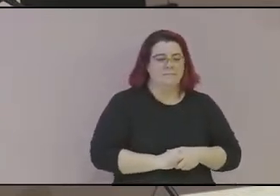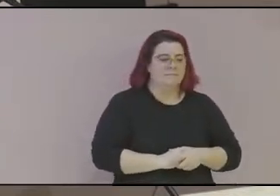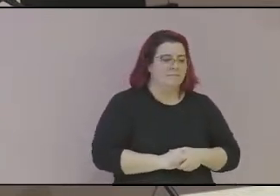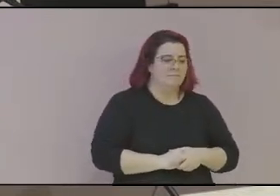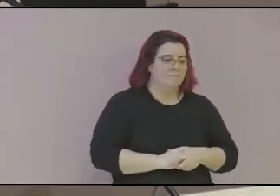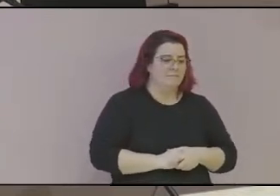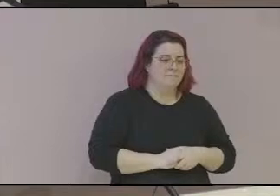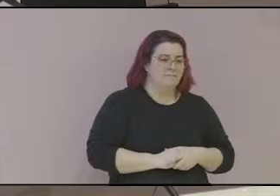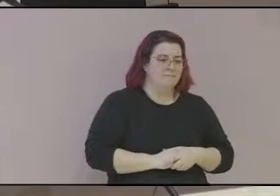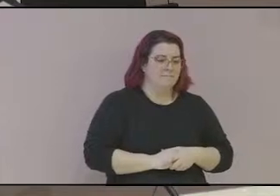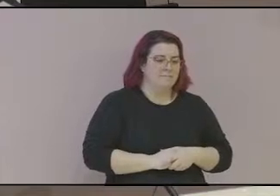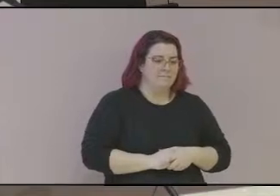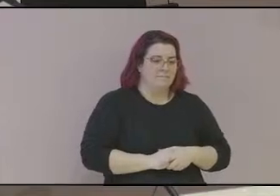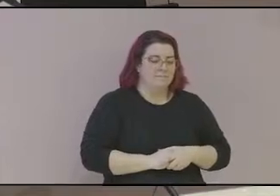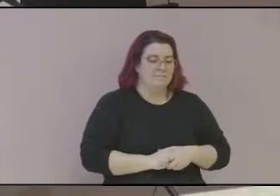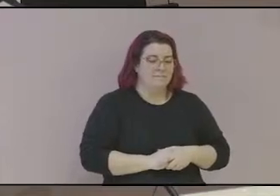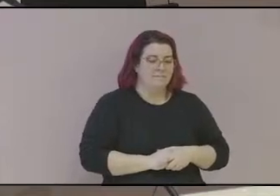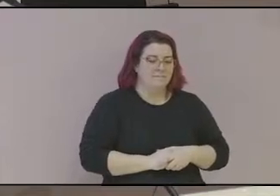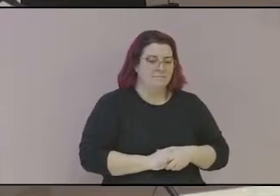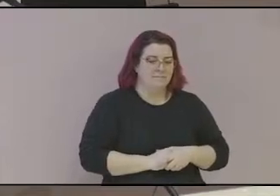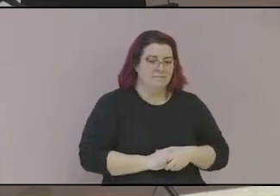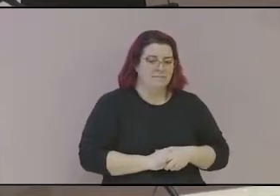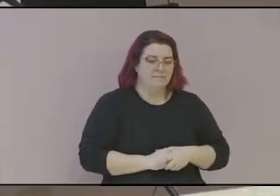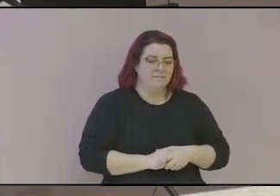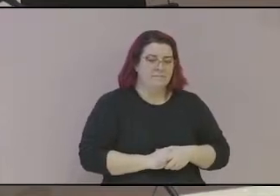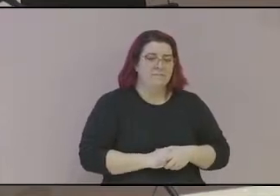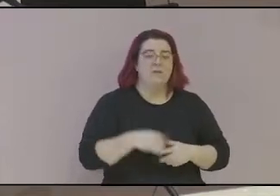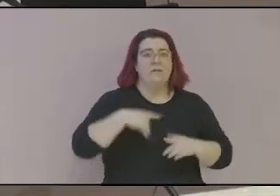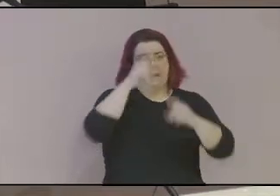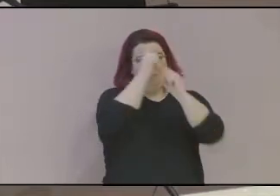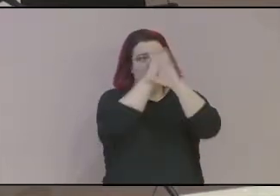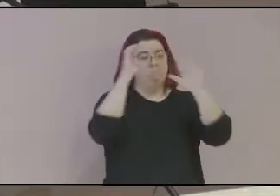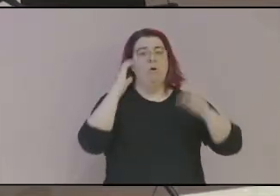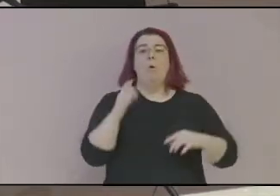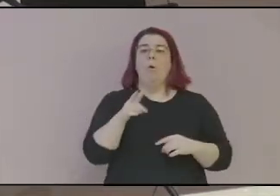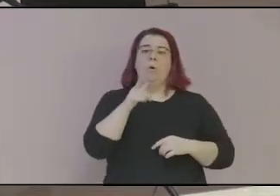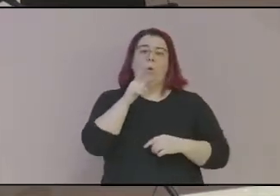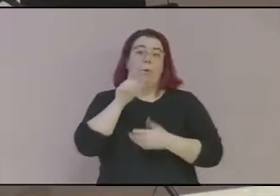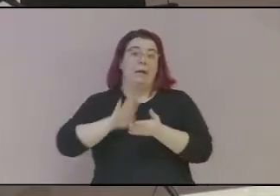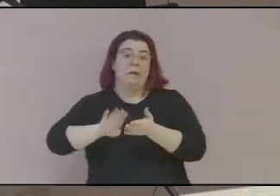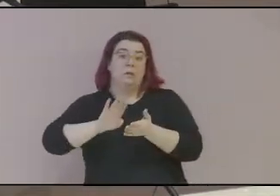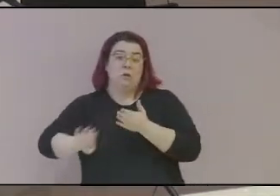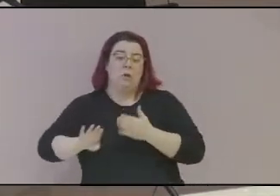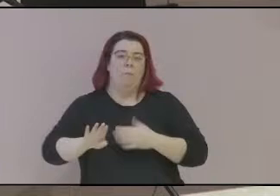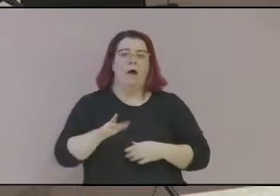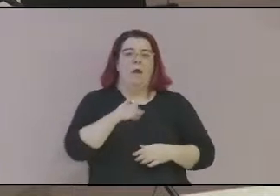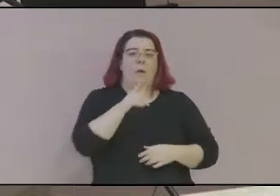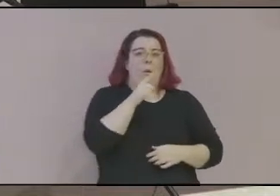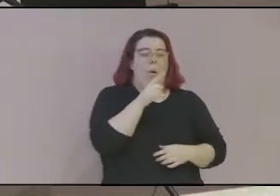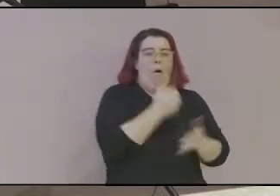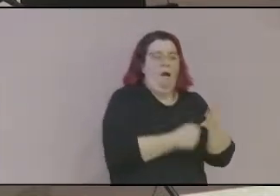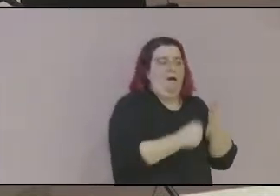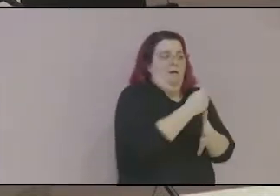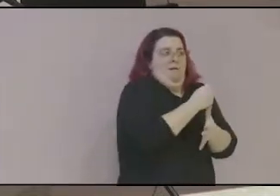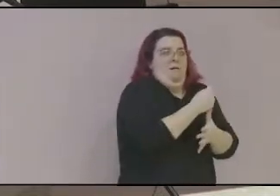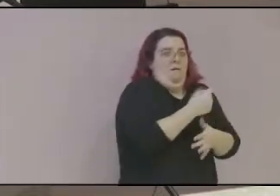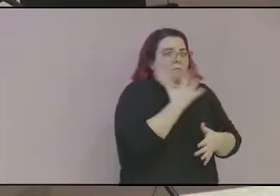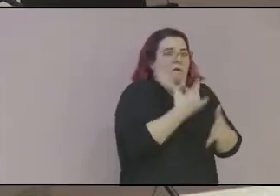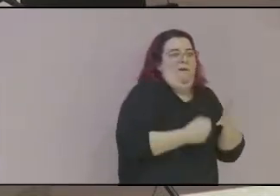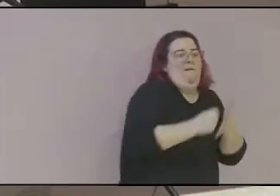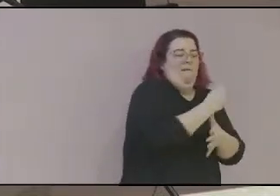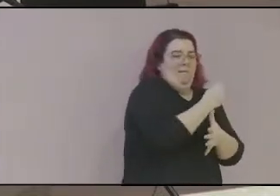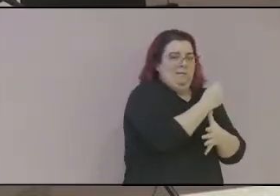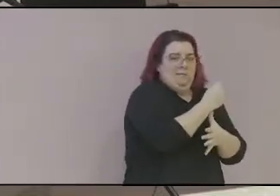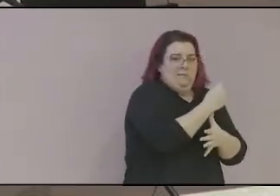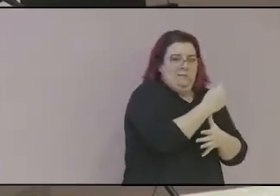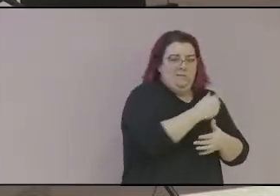as well as excluded, they started by discussing whether healthcare workers, especially those risking their lives to help others during